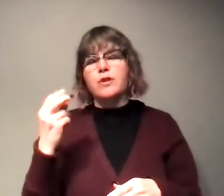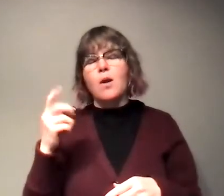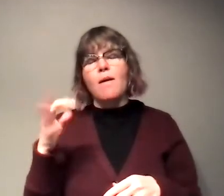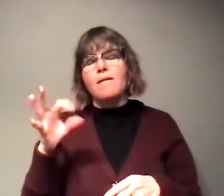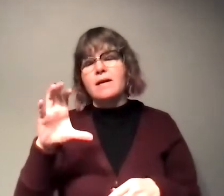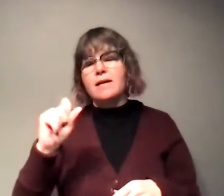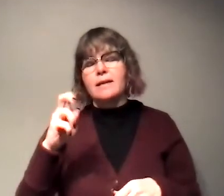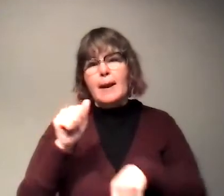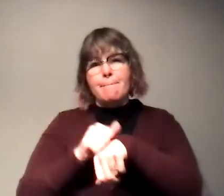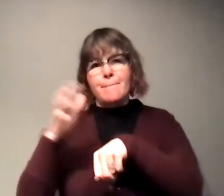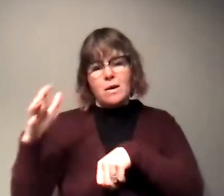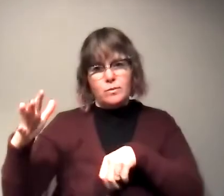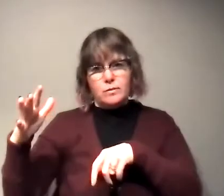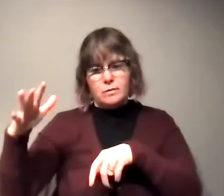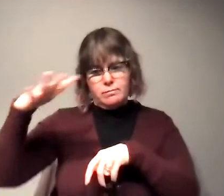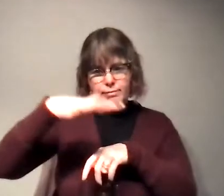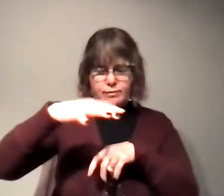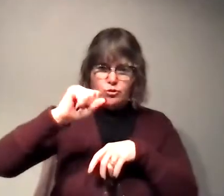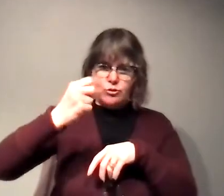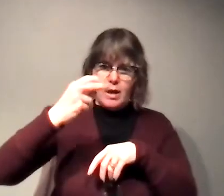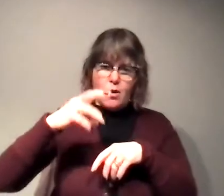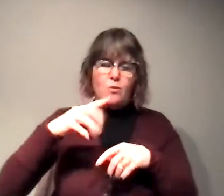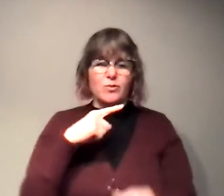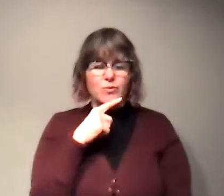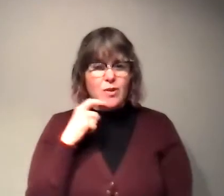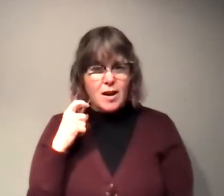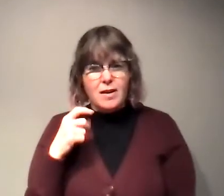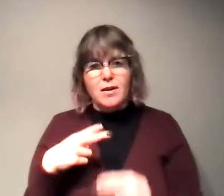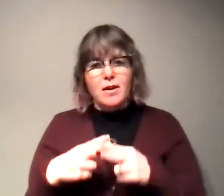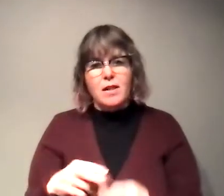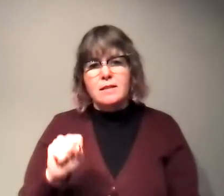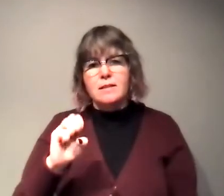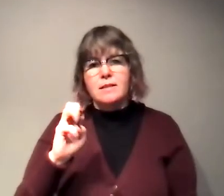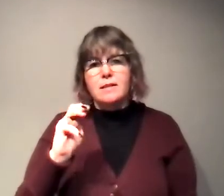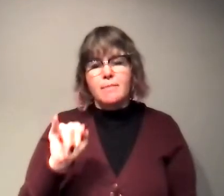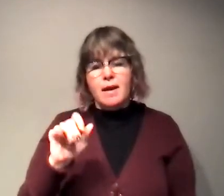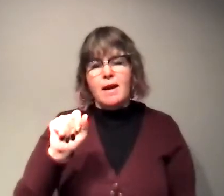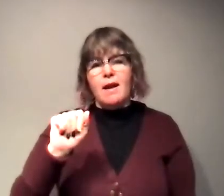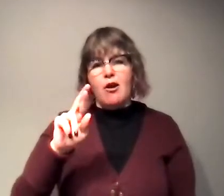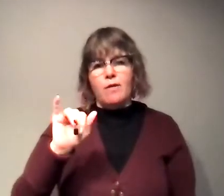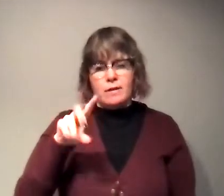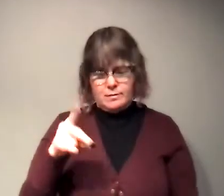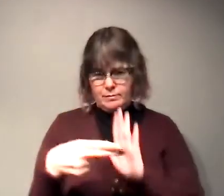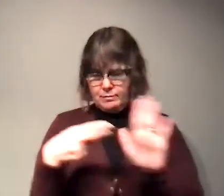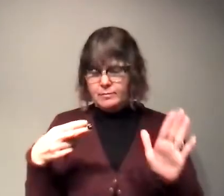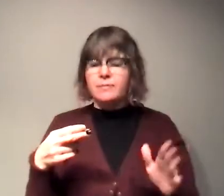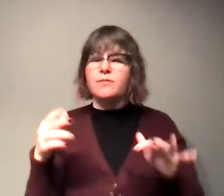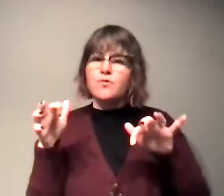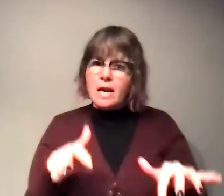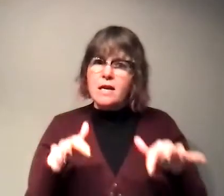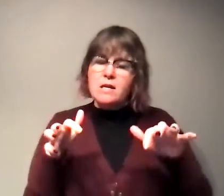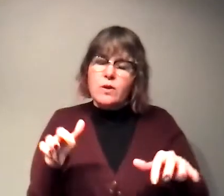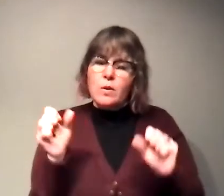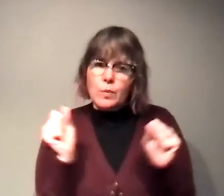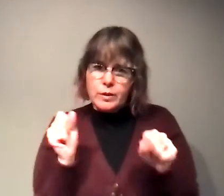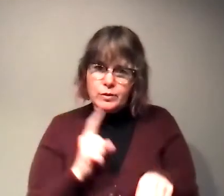Mountains. And so it is actually very dry. We call it semi-arid. So it rains a lot in the winter